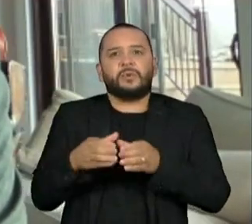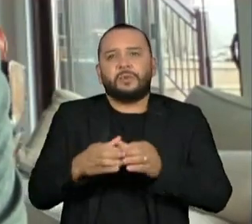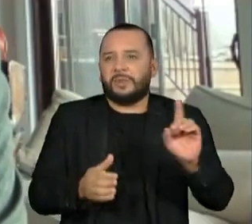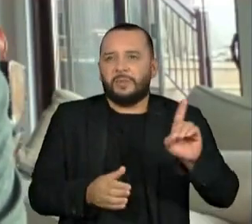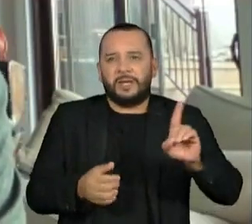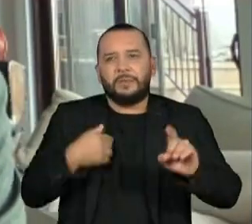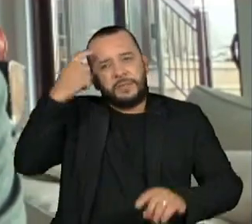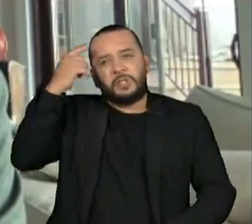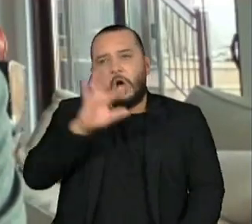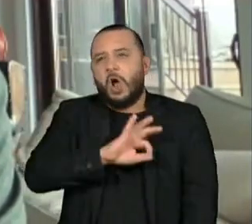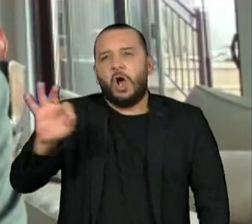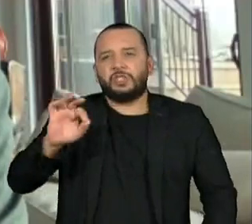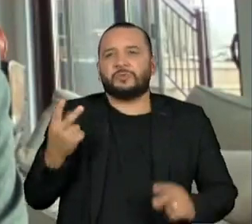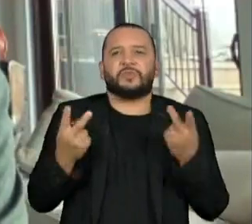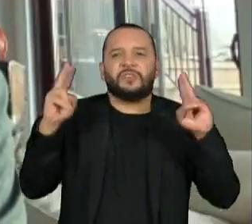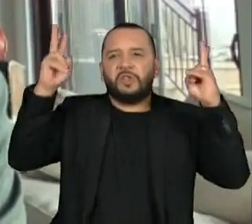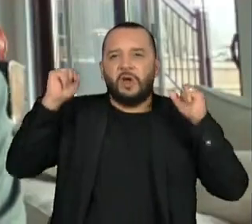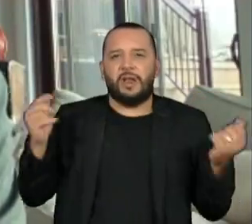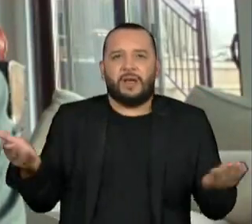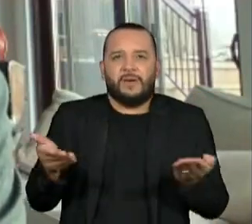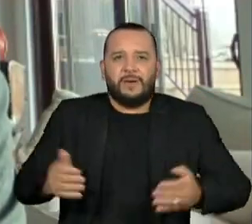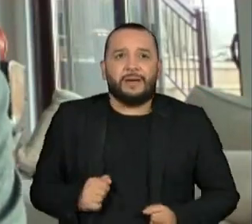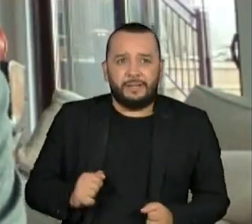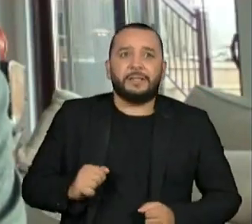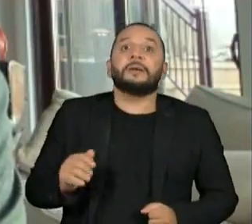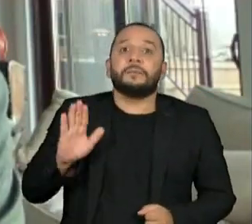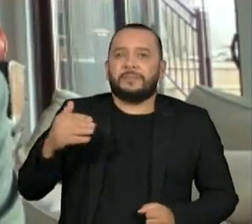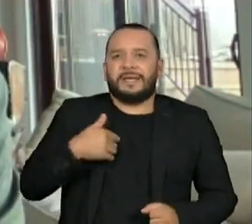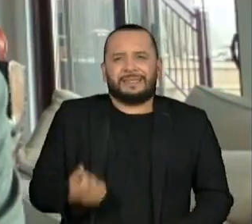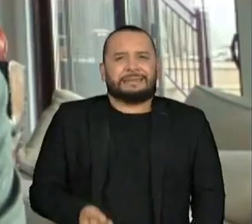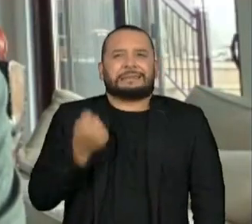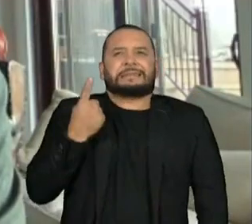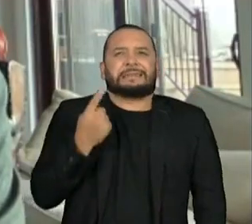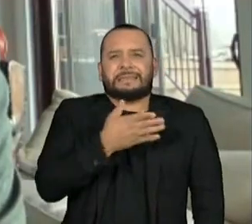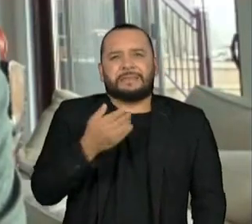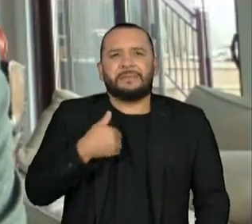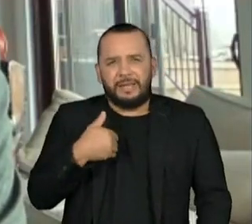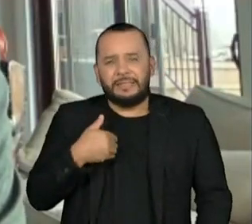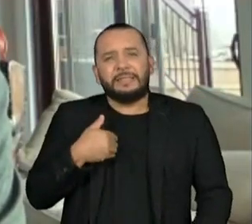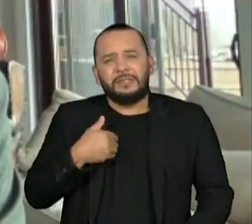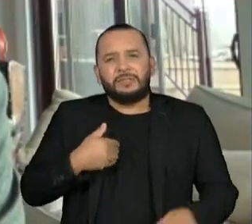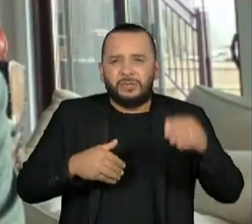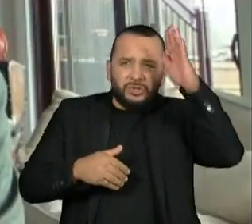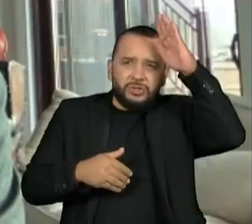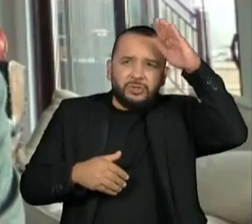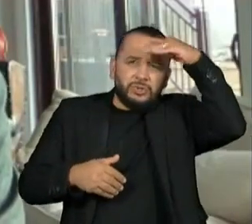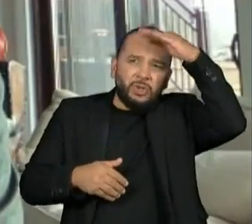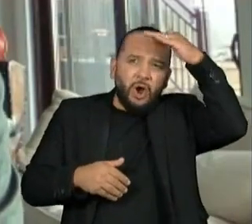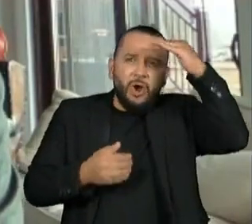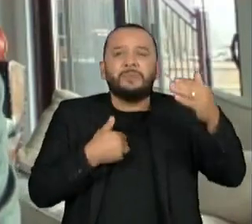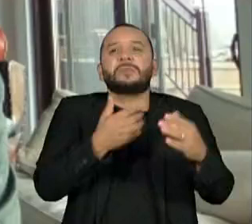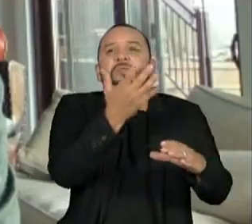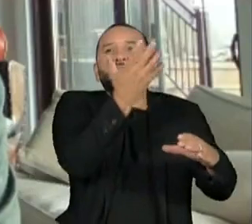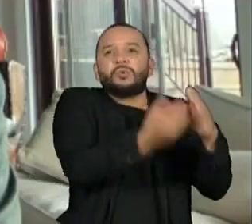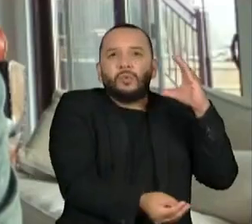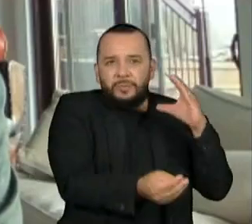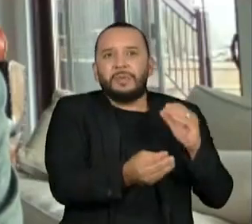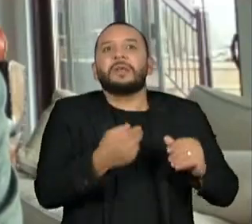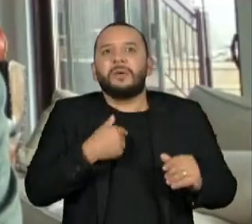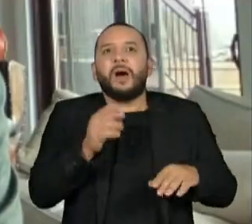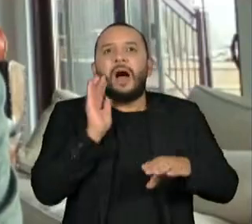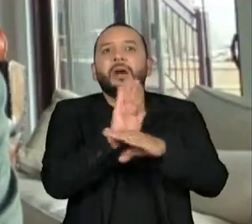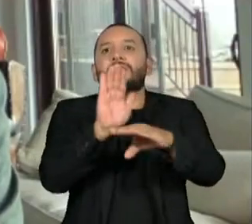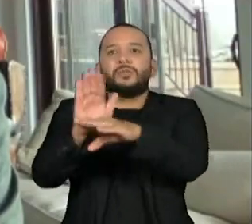a huge win. Oddly enough, Trump's disappearance appears to be helping Republicans because people are no